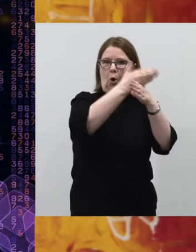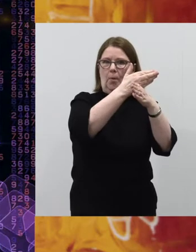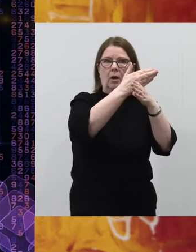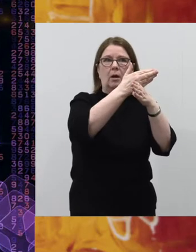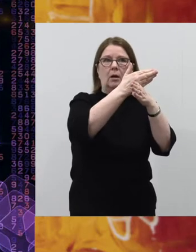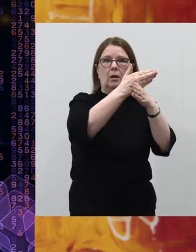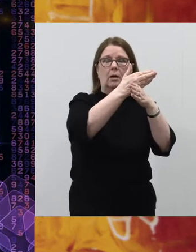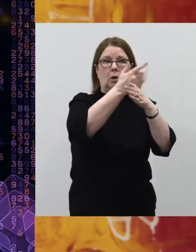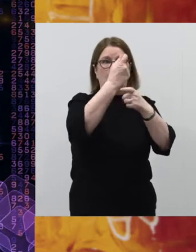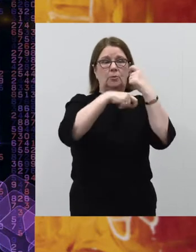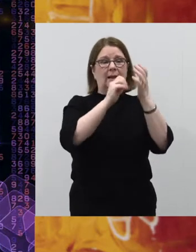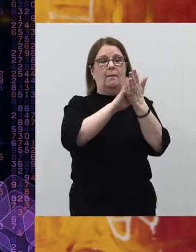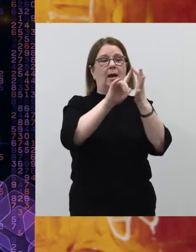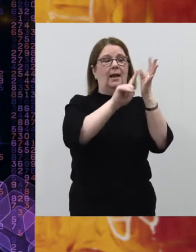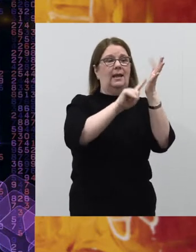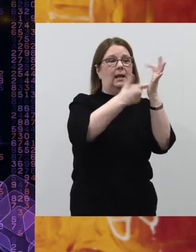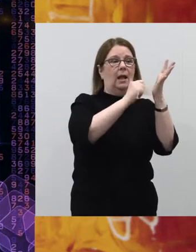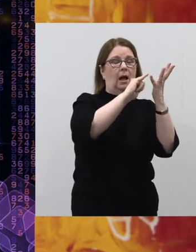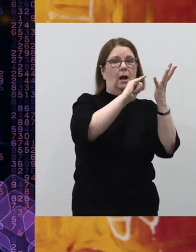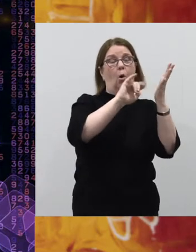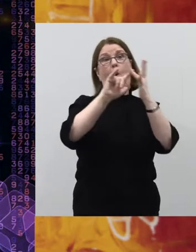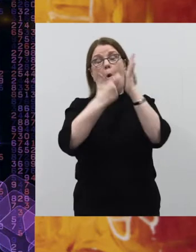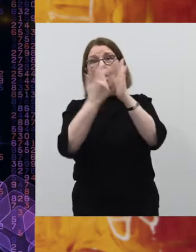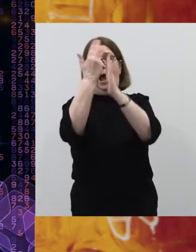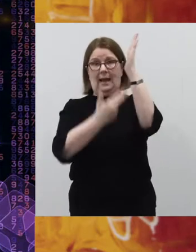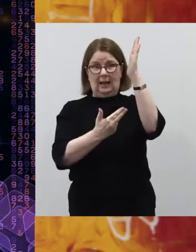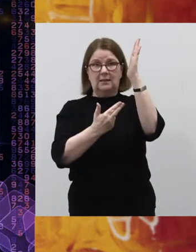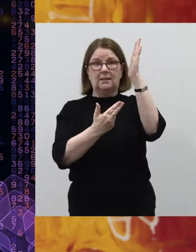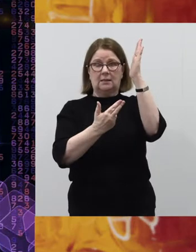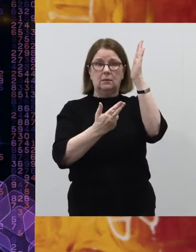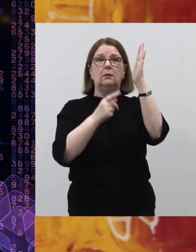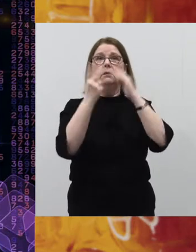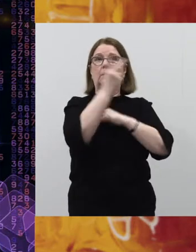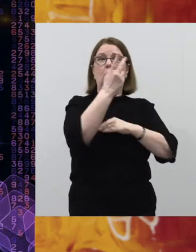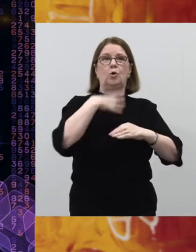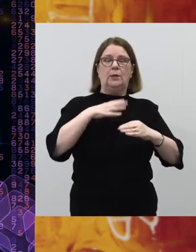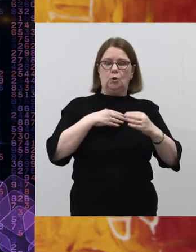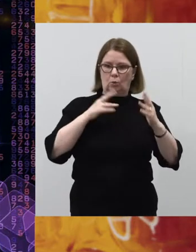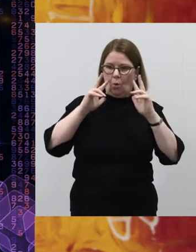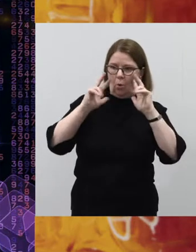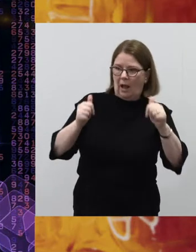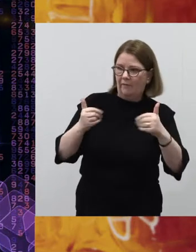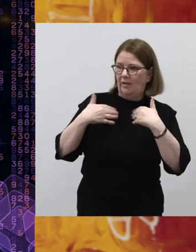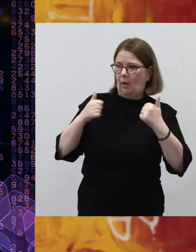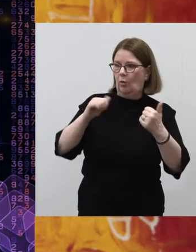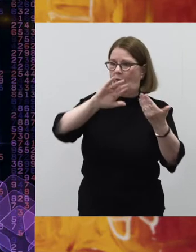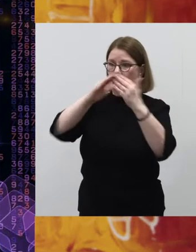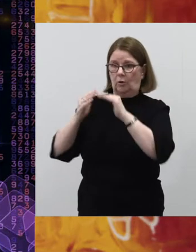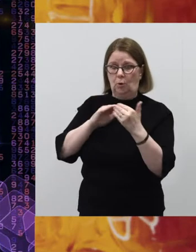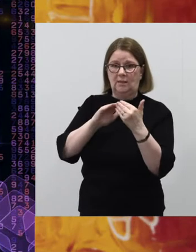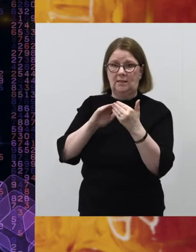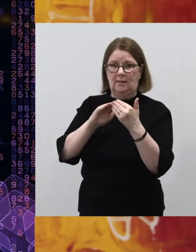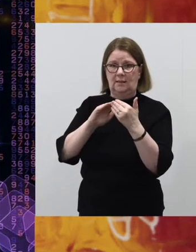and neuroendocrine markers to establish biological evidence that engagement with the visual arts promotes health, wellness,